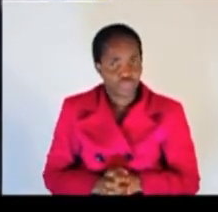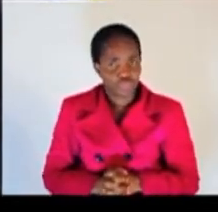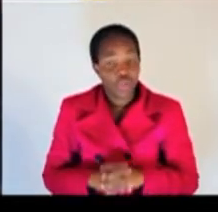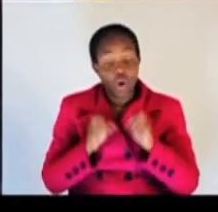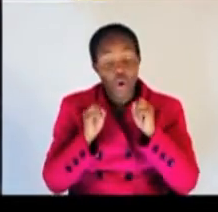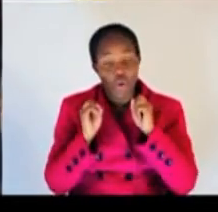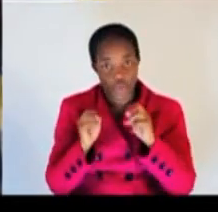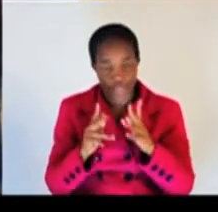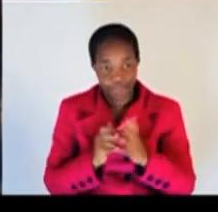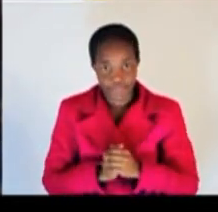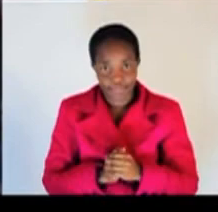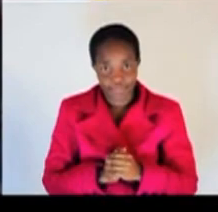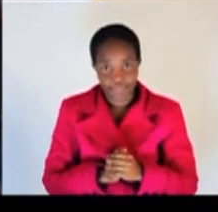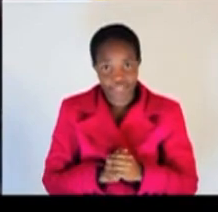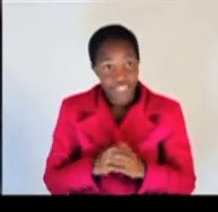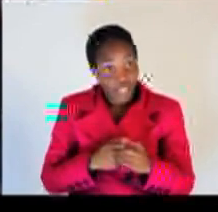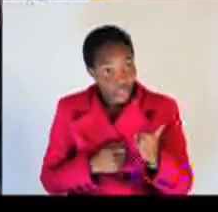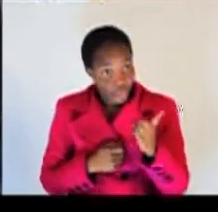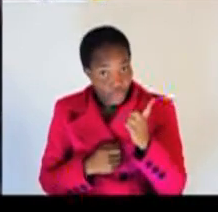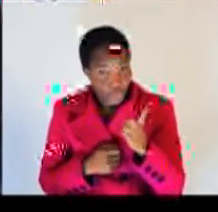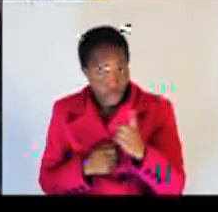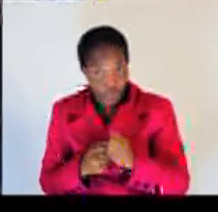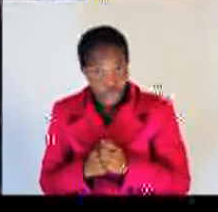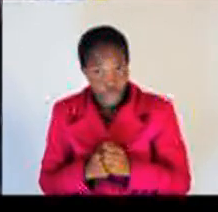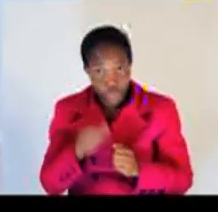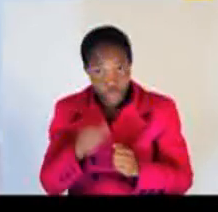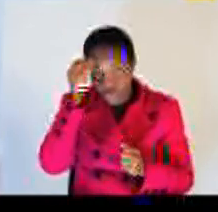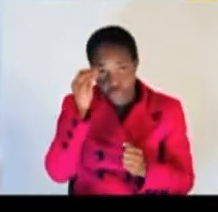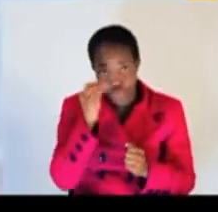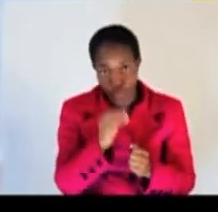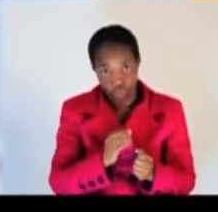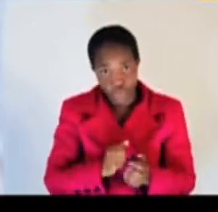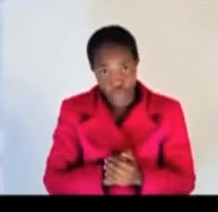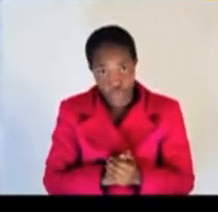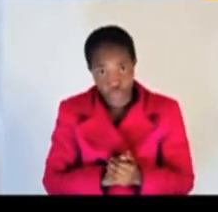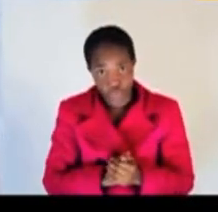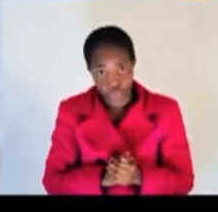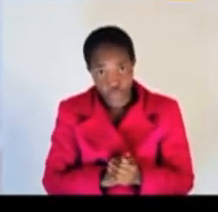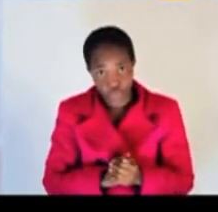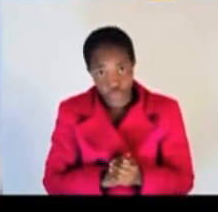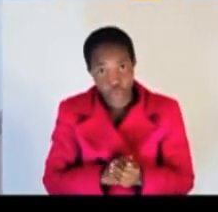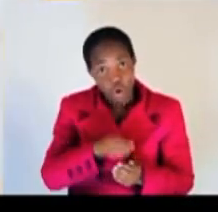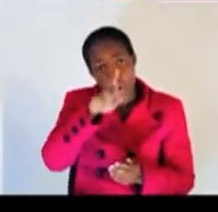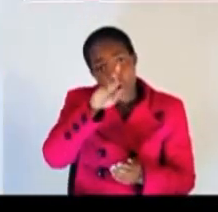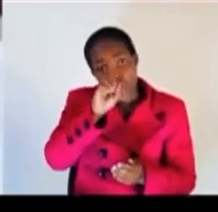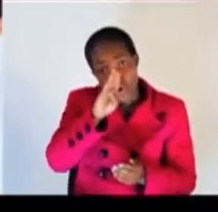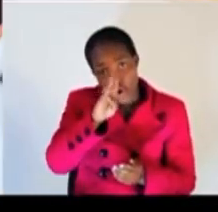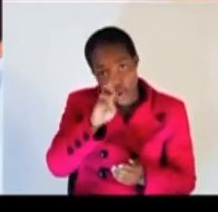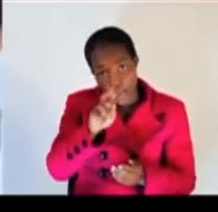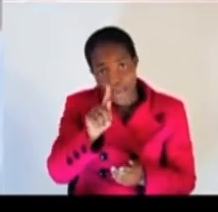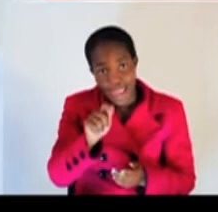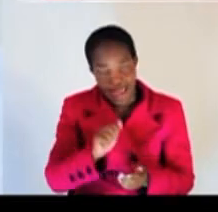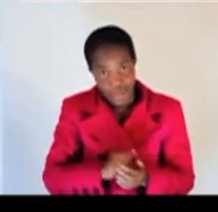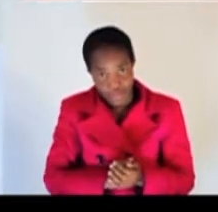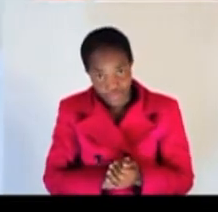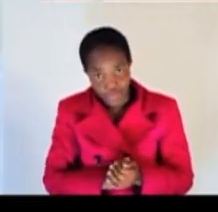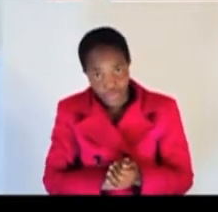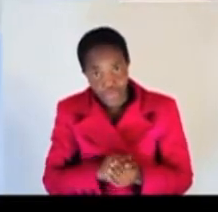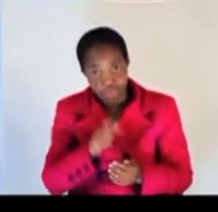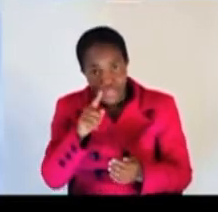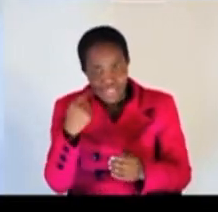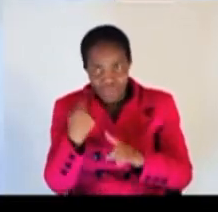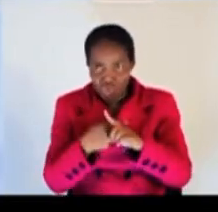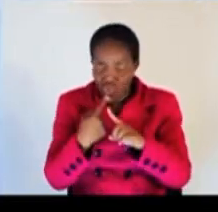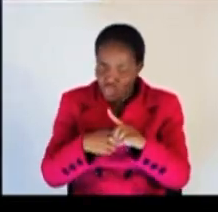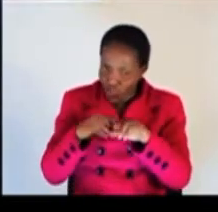Alright. You guys may not know Robert Sobukwe yet. He used to be with